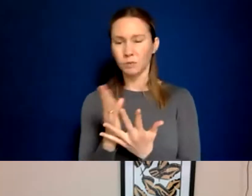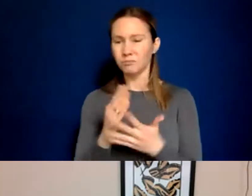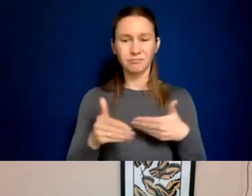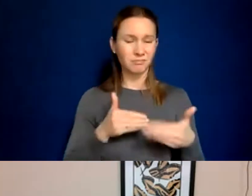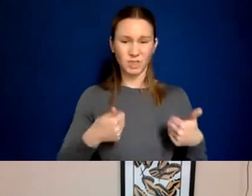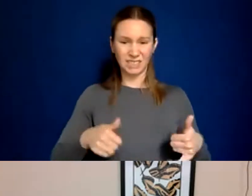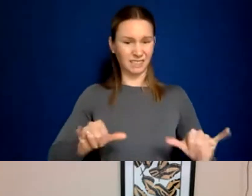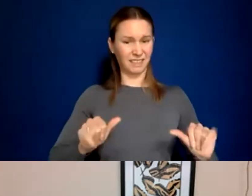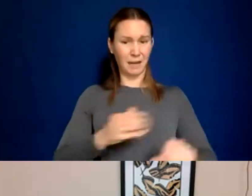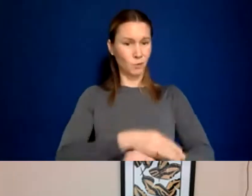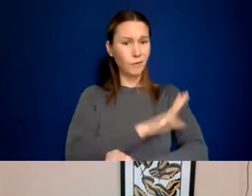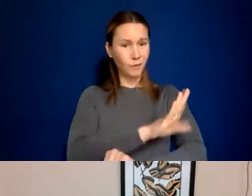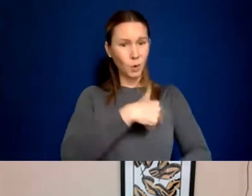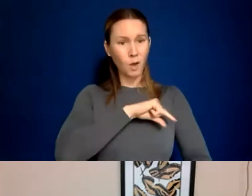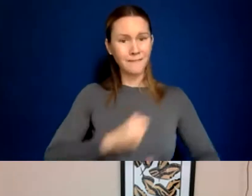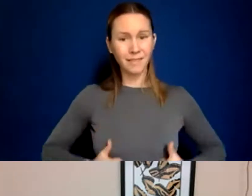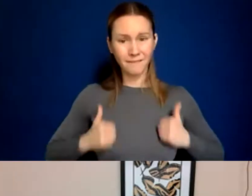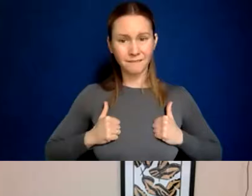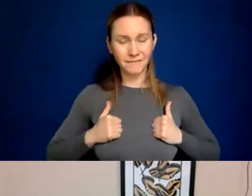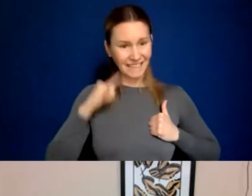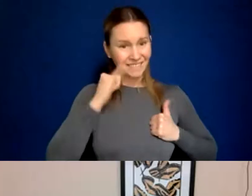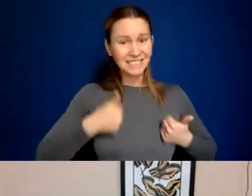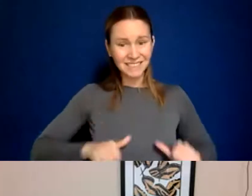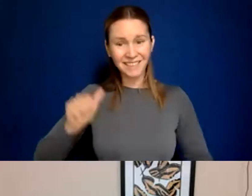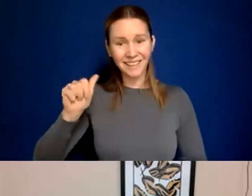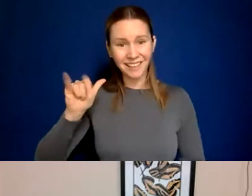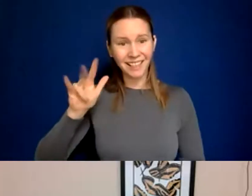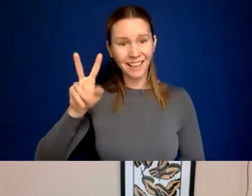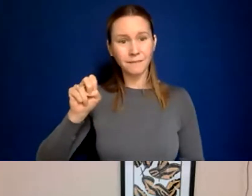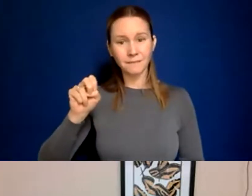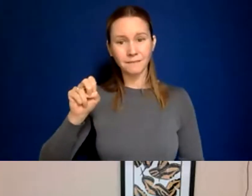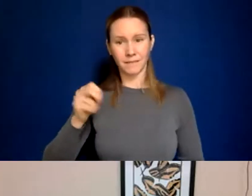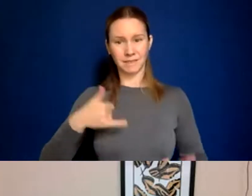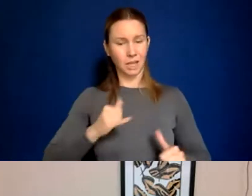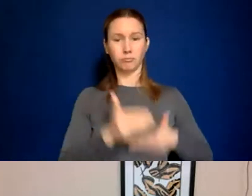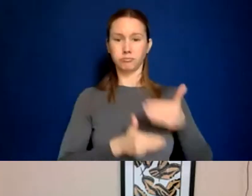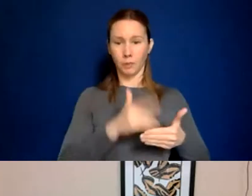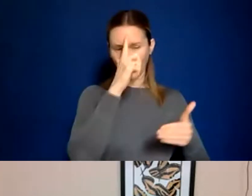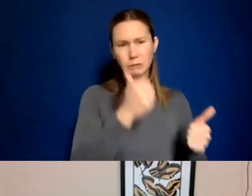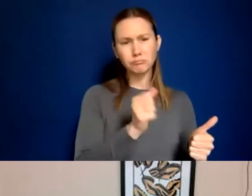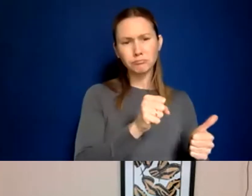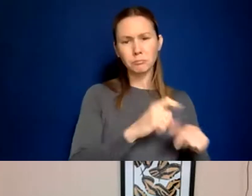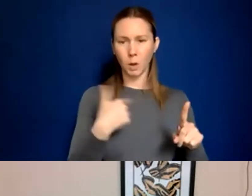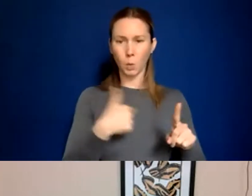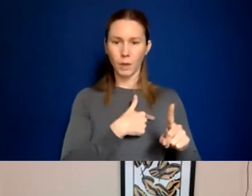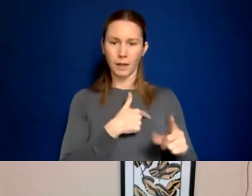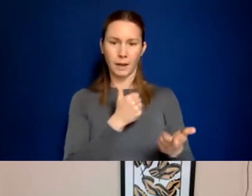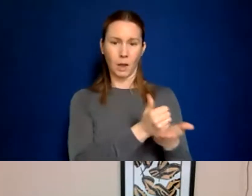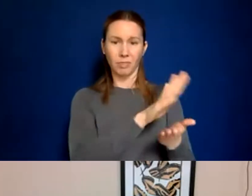person is still living and engaging in life, there's something we can do to kind of, adapt to their environment and make it easier.